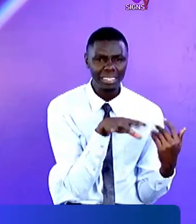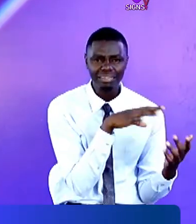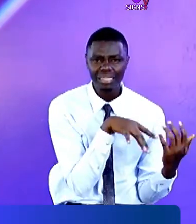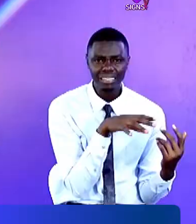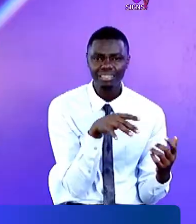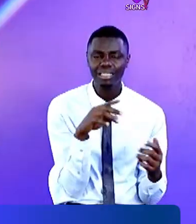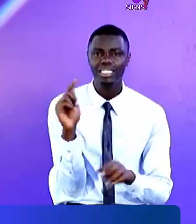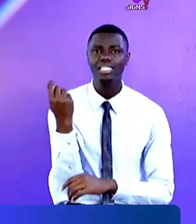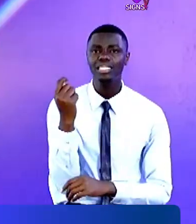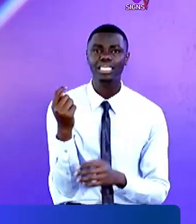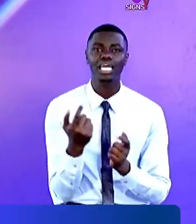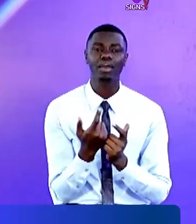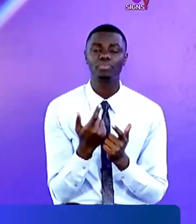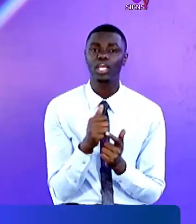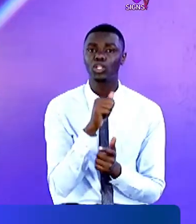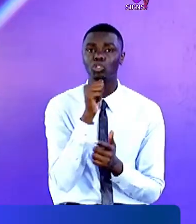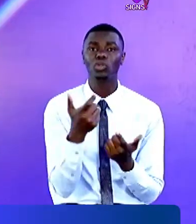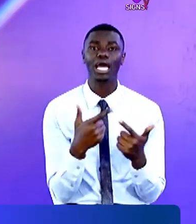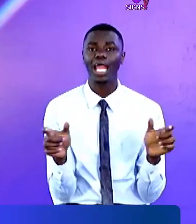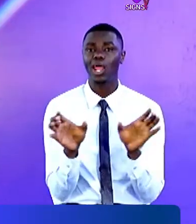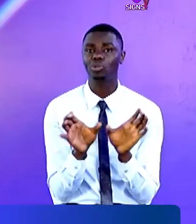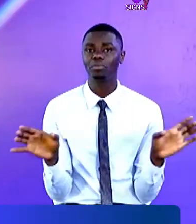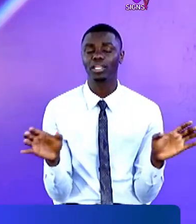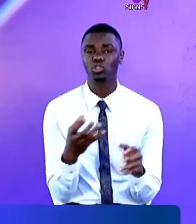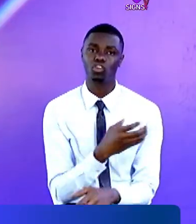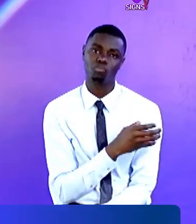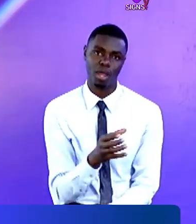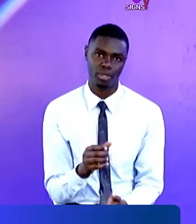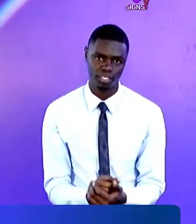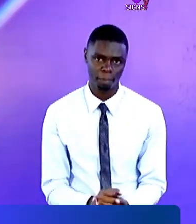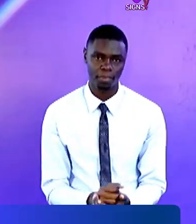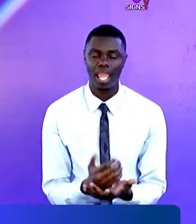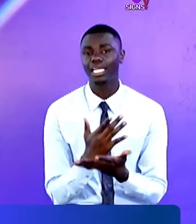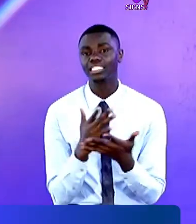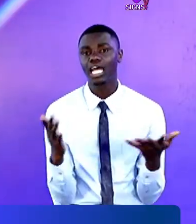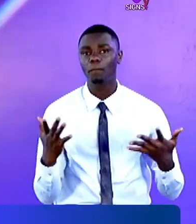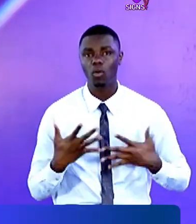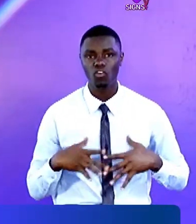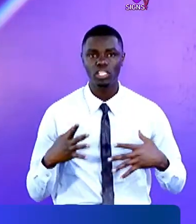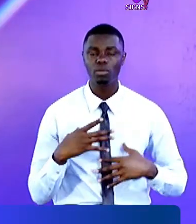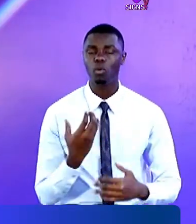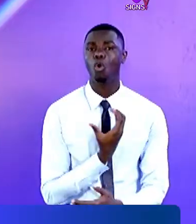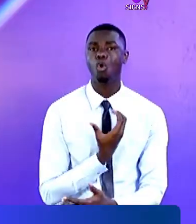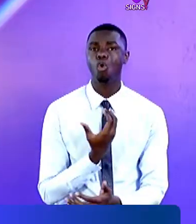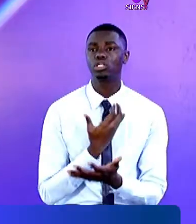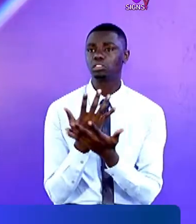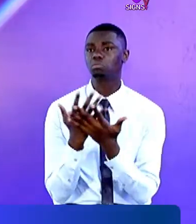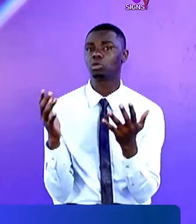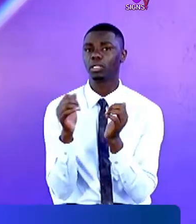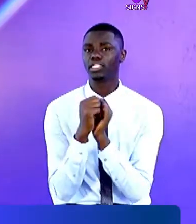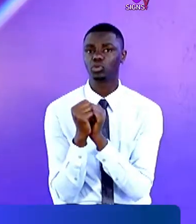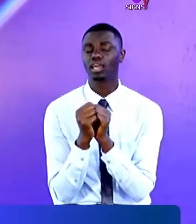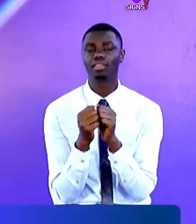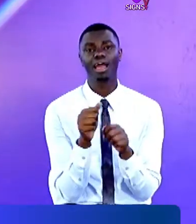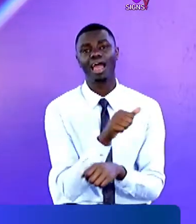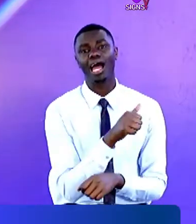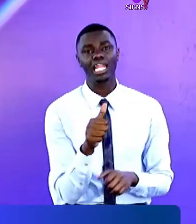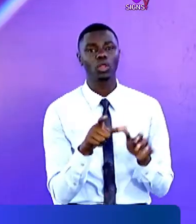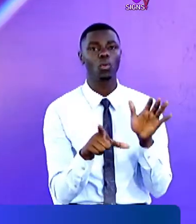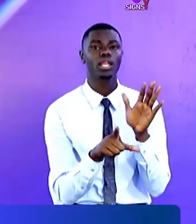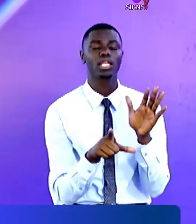is also does not allow separation of powers. Some of these people own properties together. Some of them own law firms